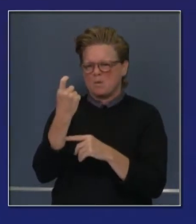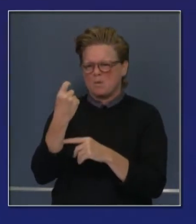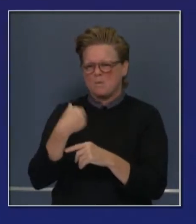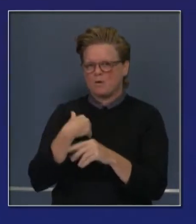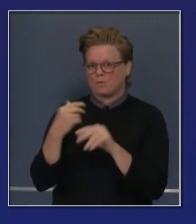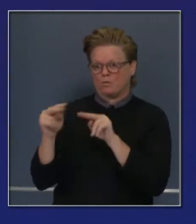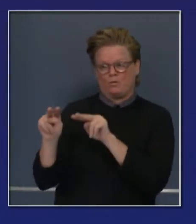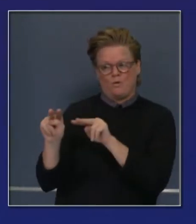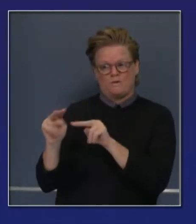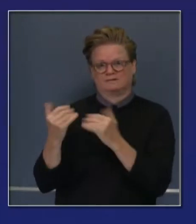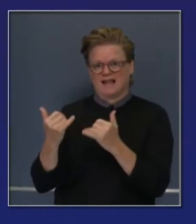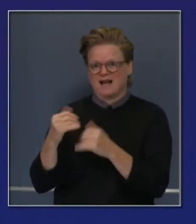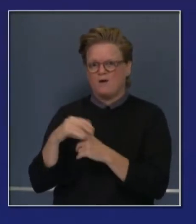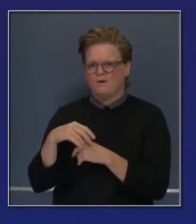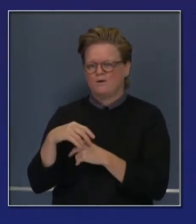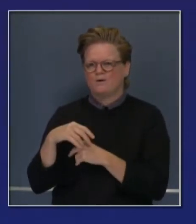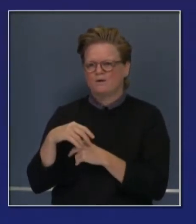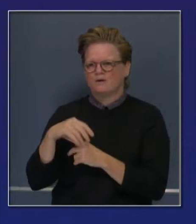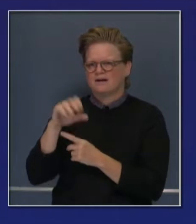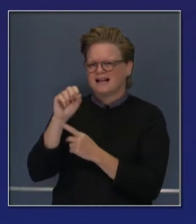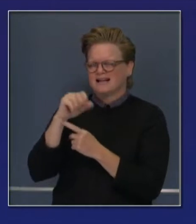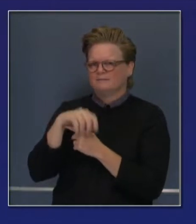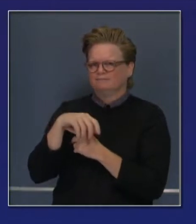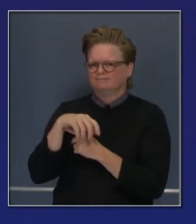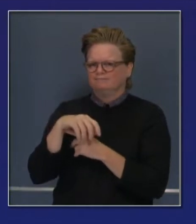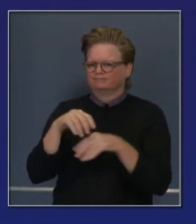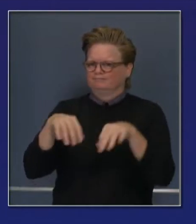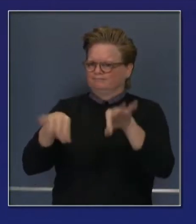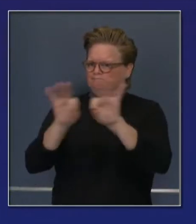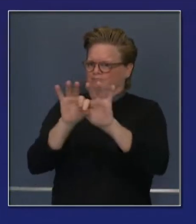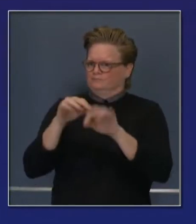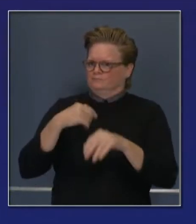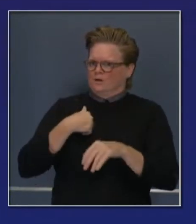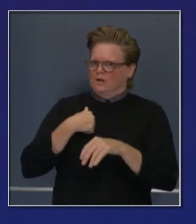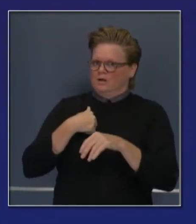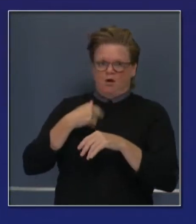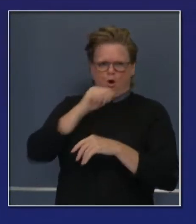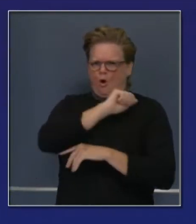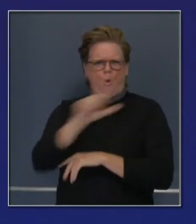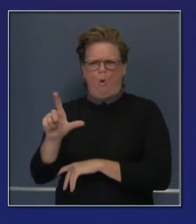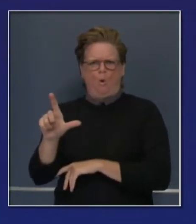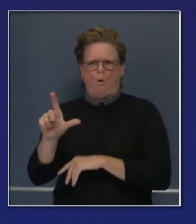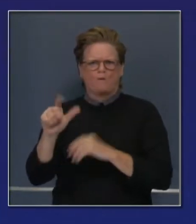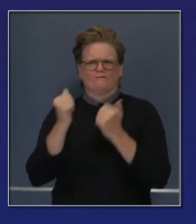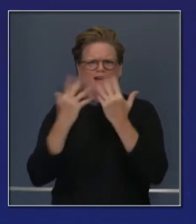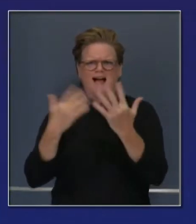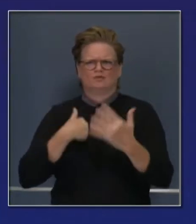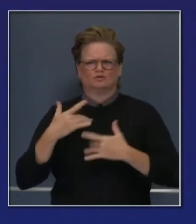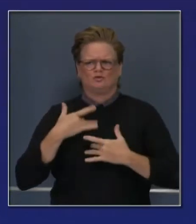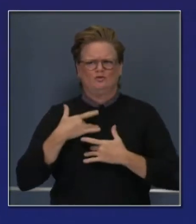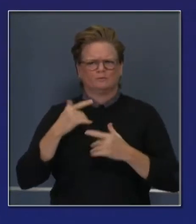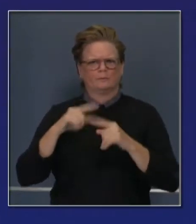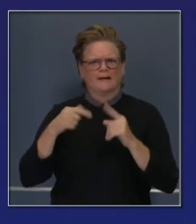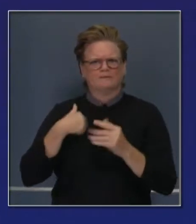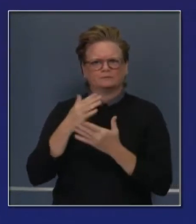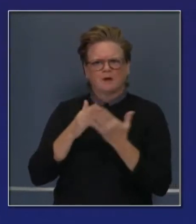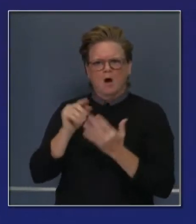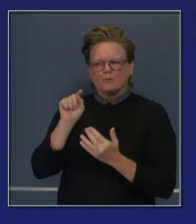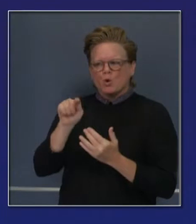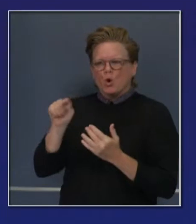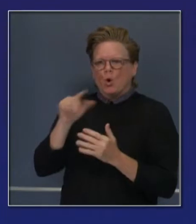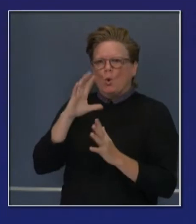of particular importance and concern, all these fires are important. Of particular concern, though, is this sequoia